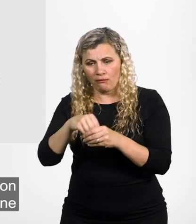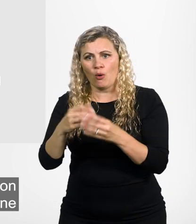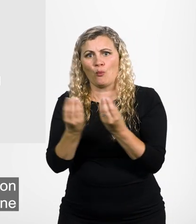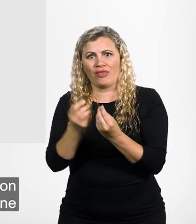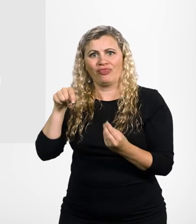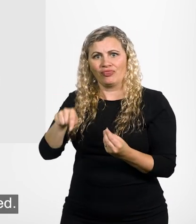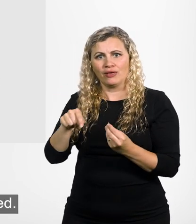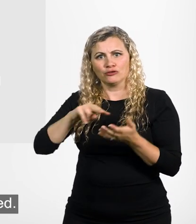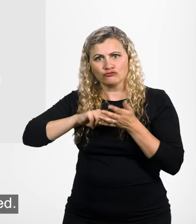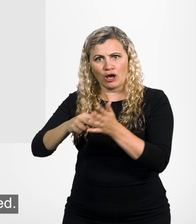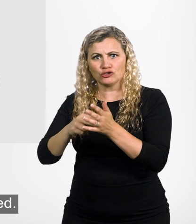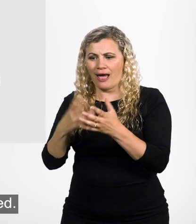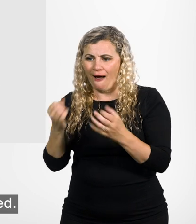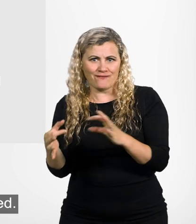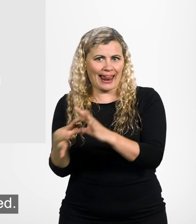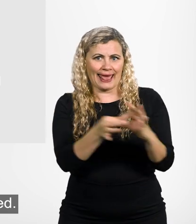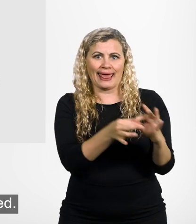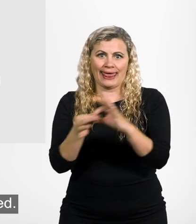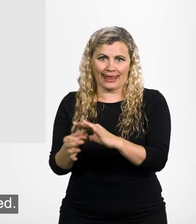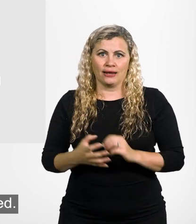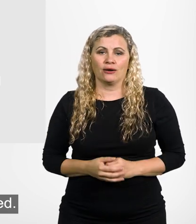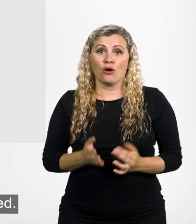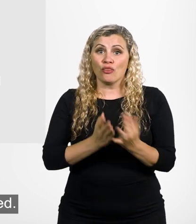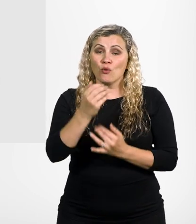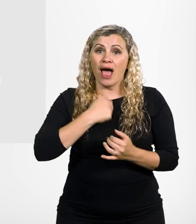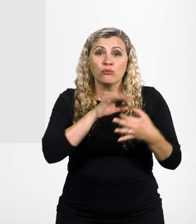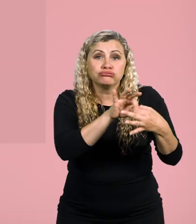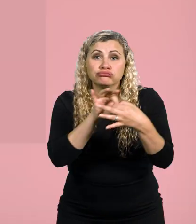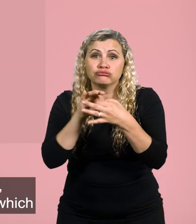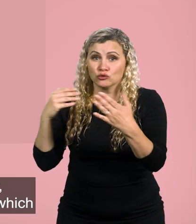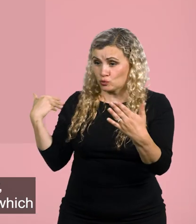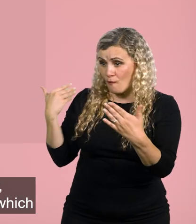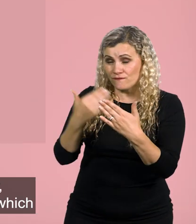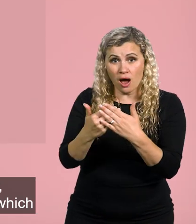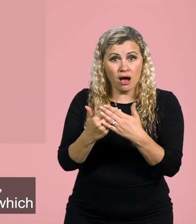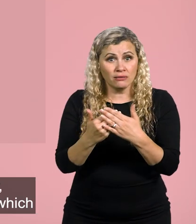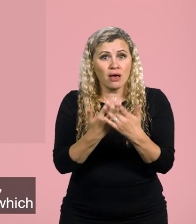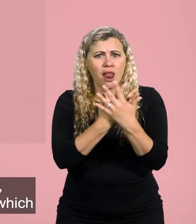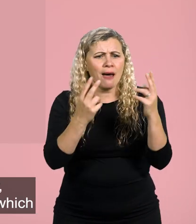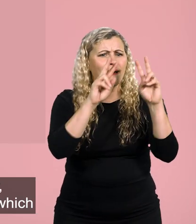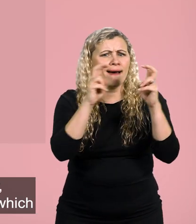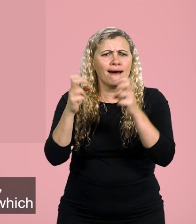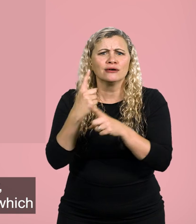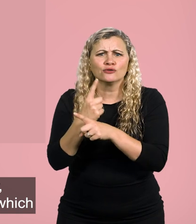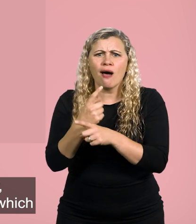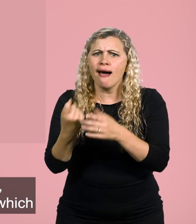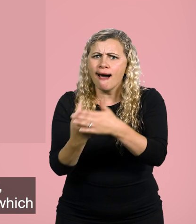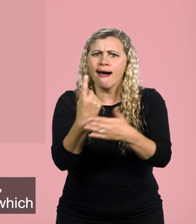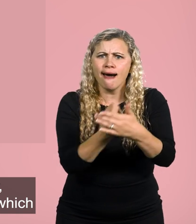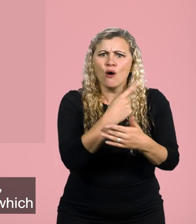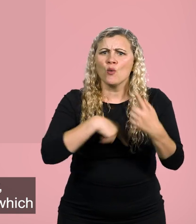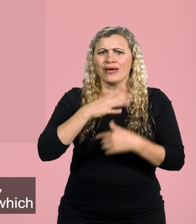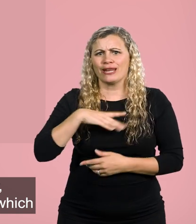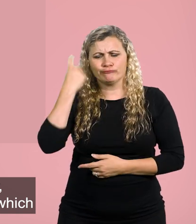contribute to this one and the strategies will be interlinked through our engagement so far